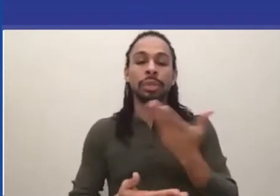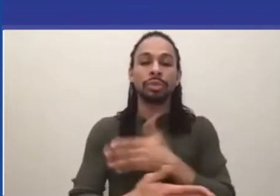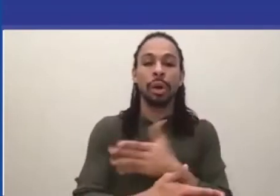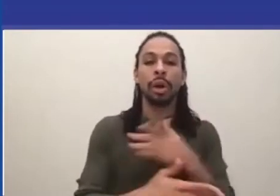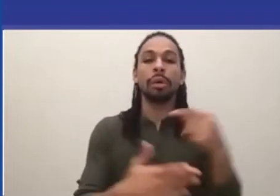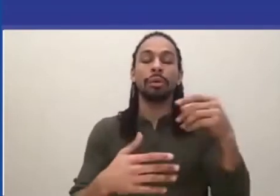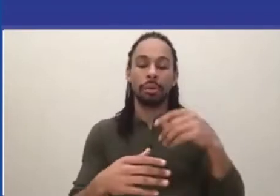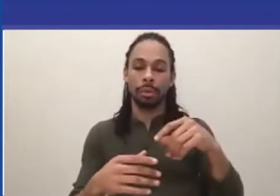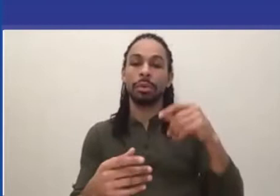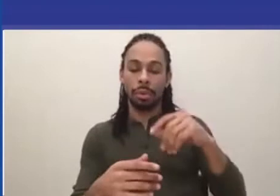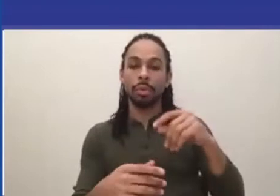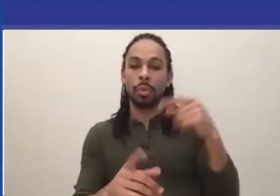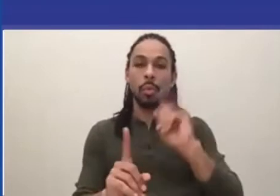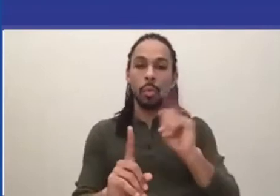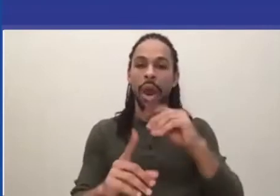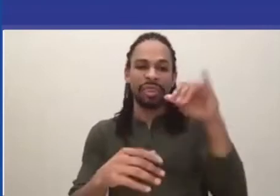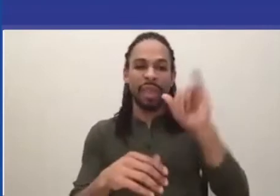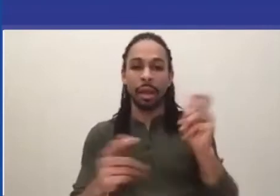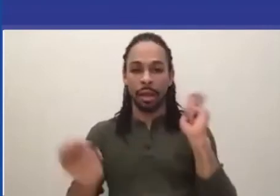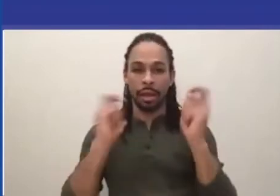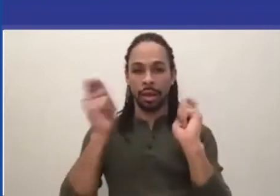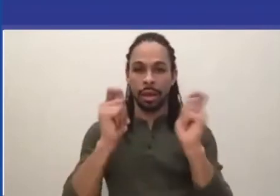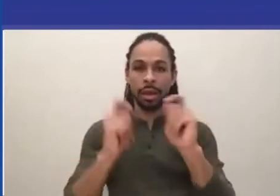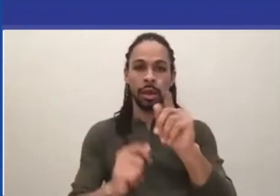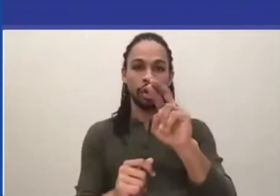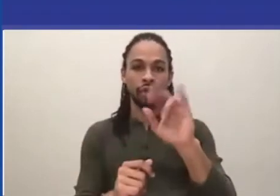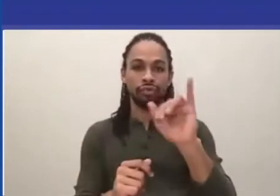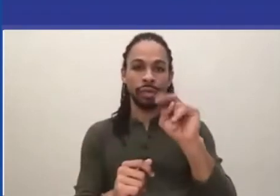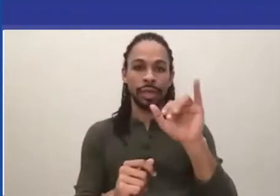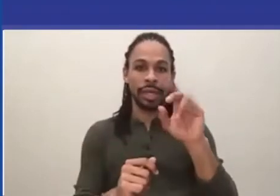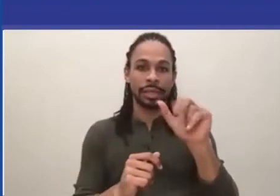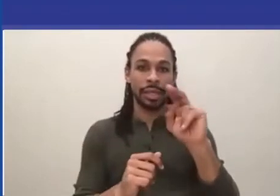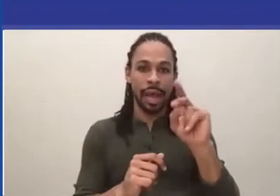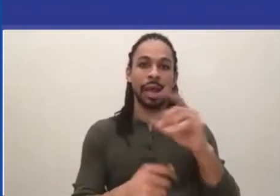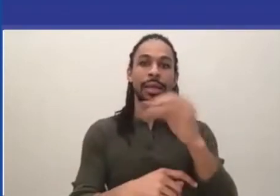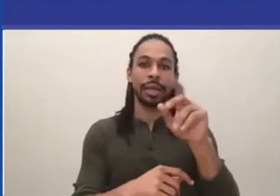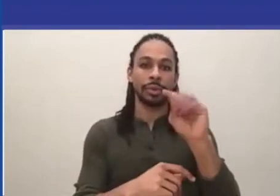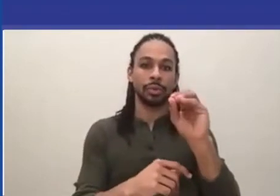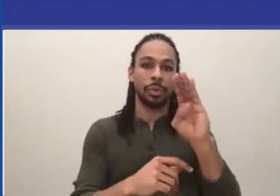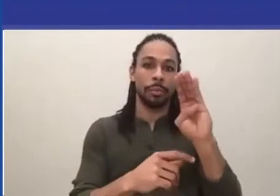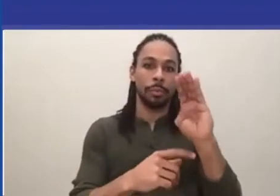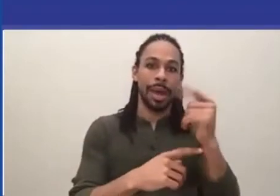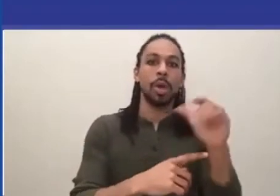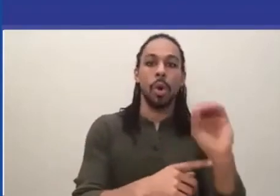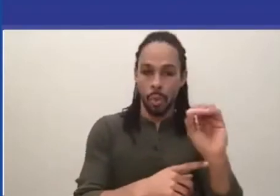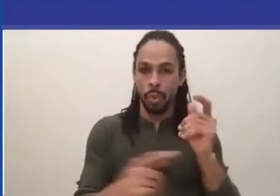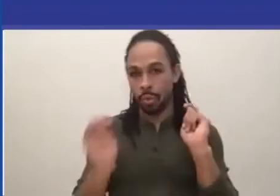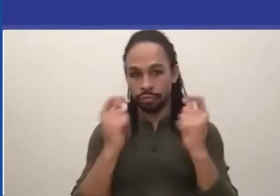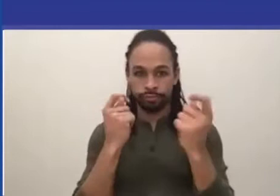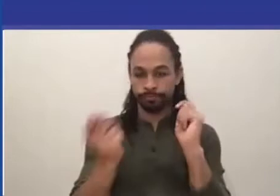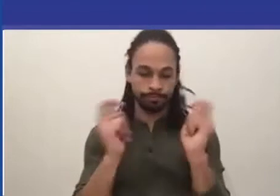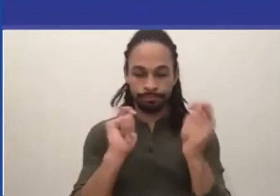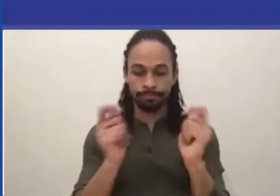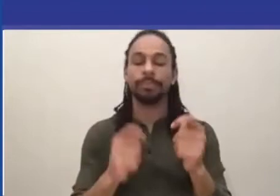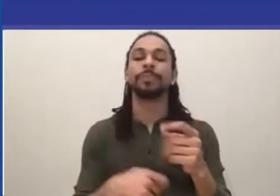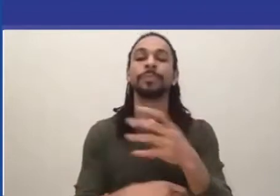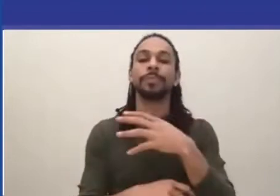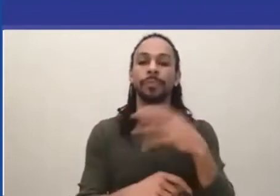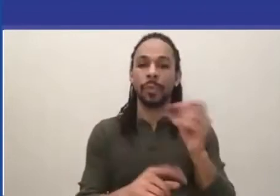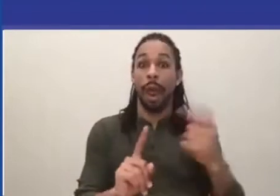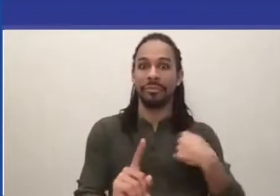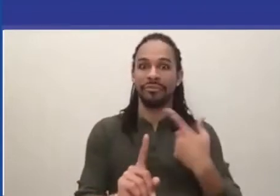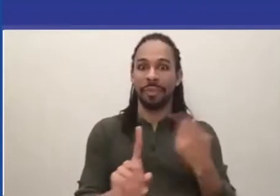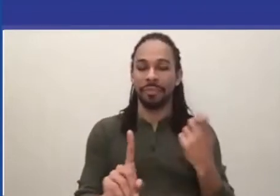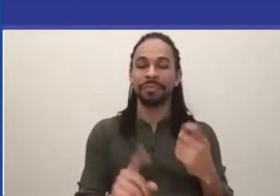are on, as we are all, so many of us, we are in a space where we are not performing